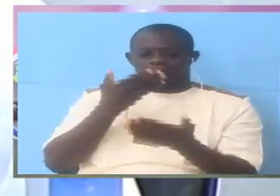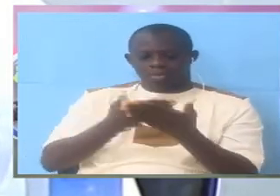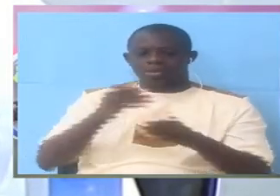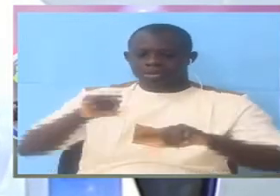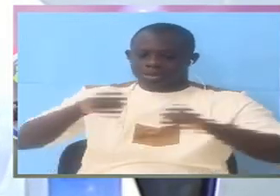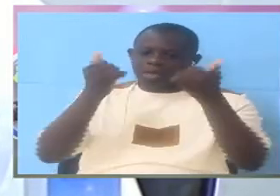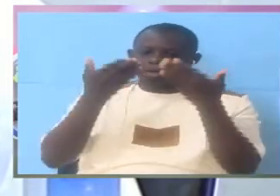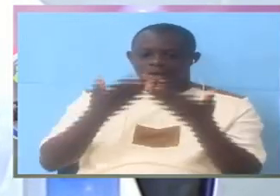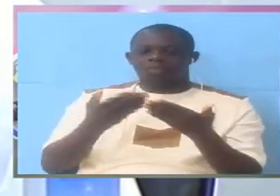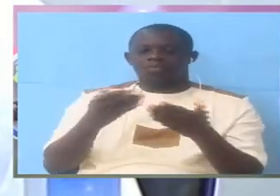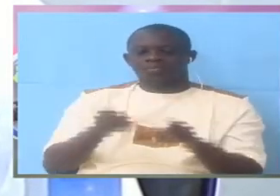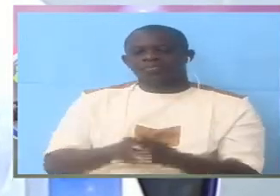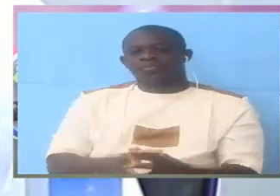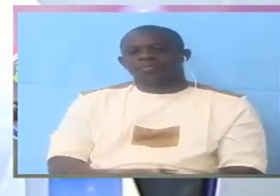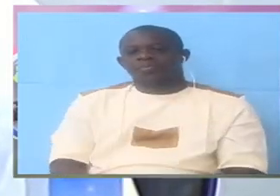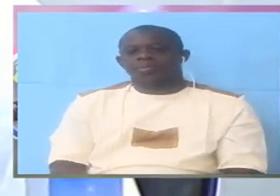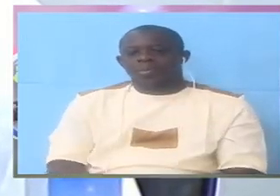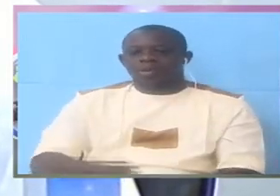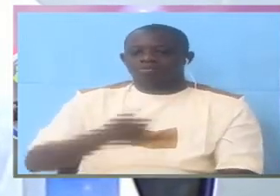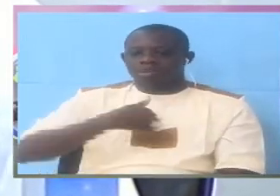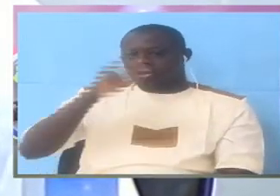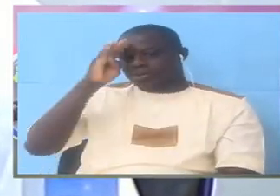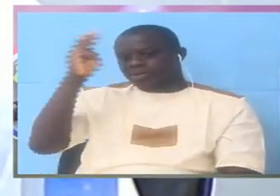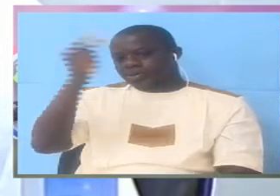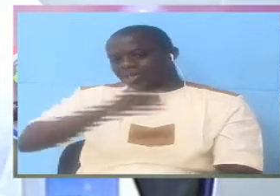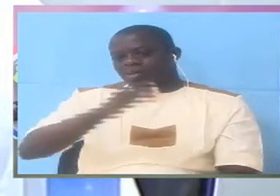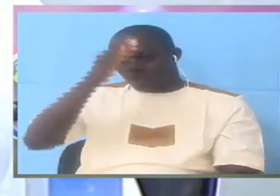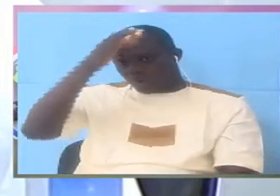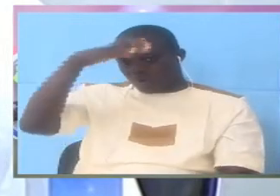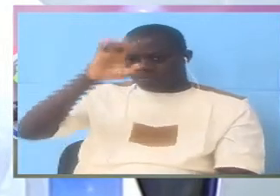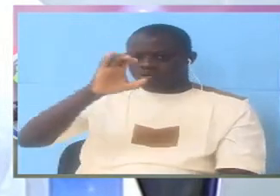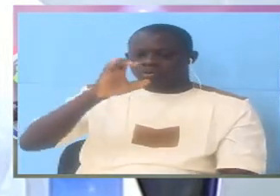I'm thanking the commission